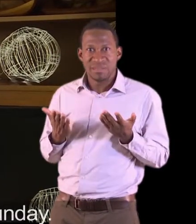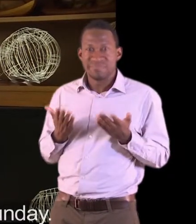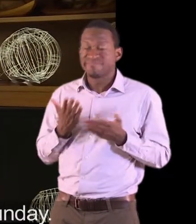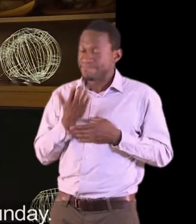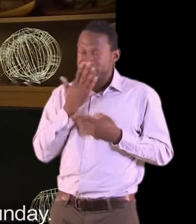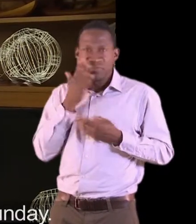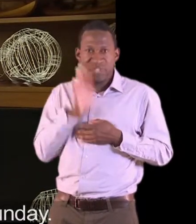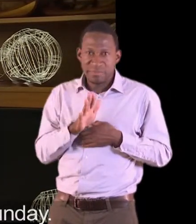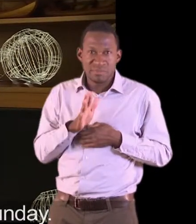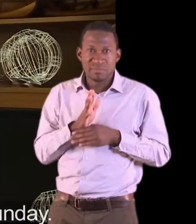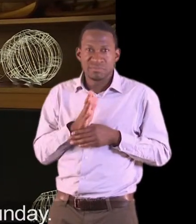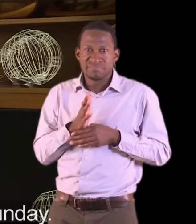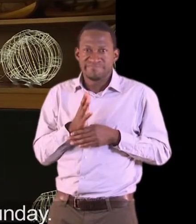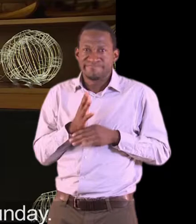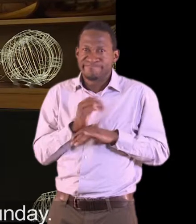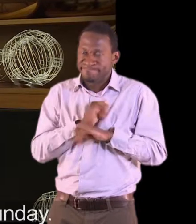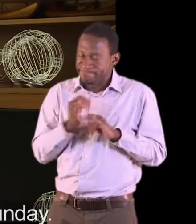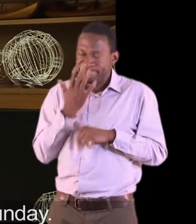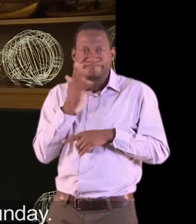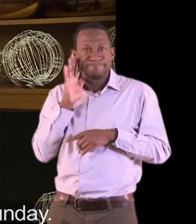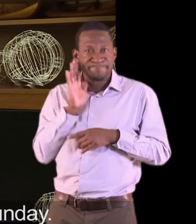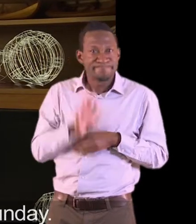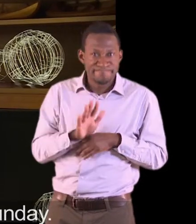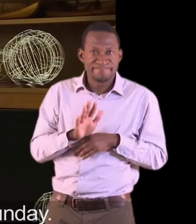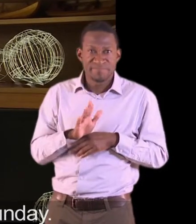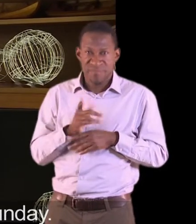that every day, every Sunday.